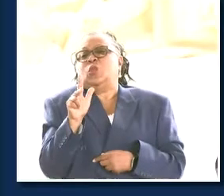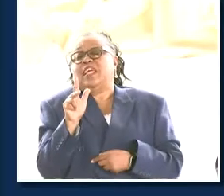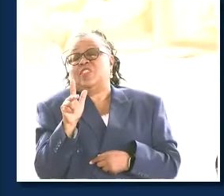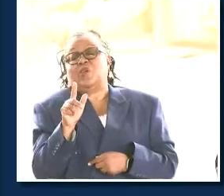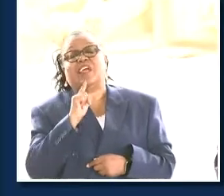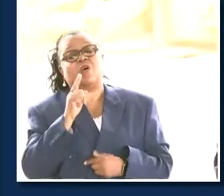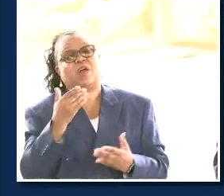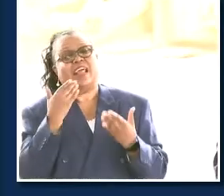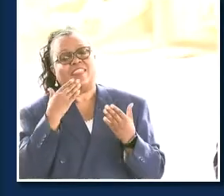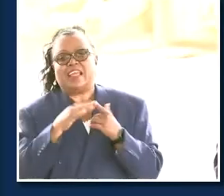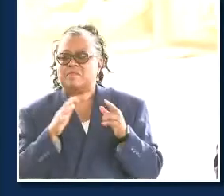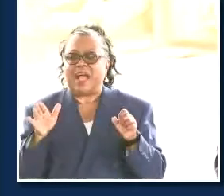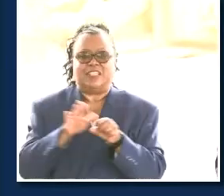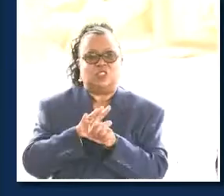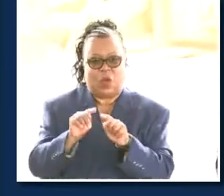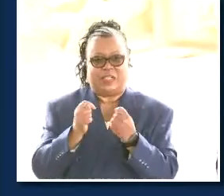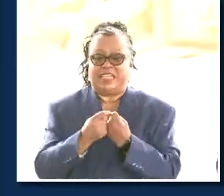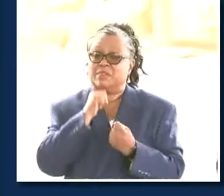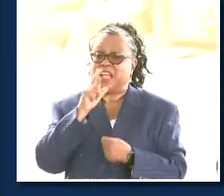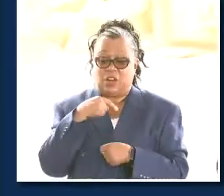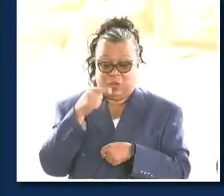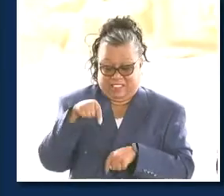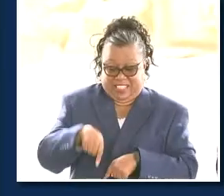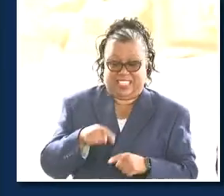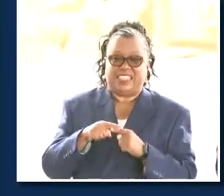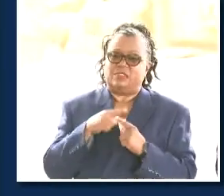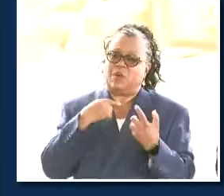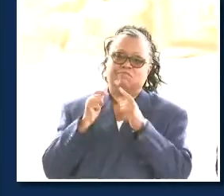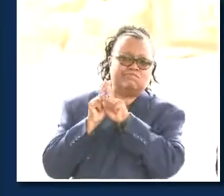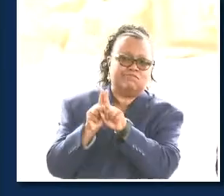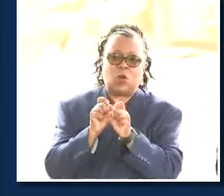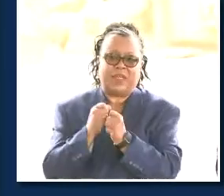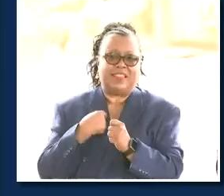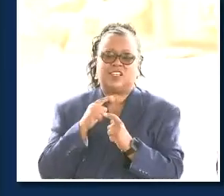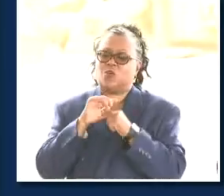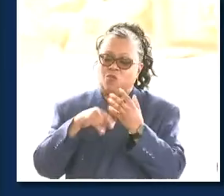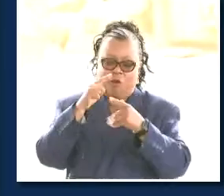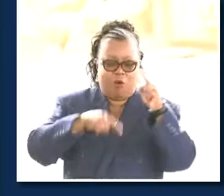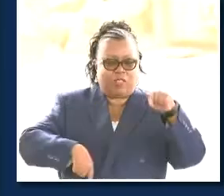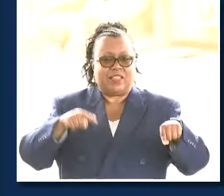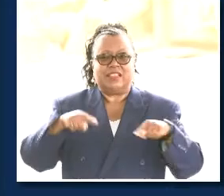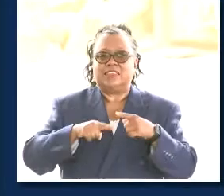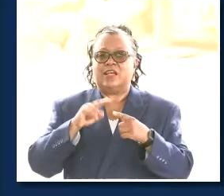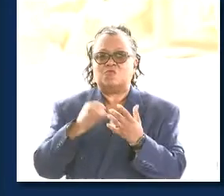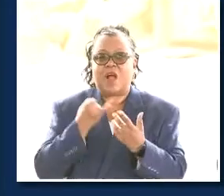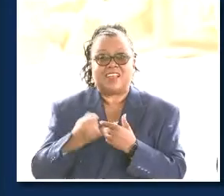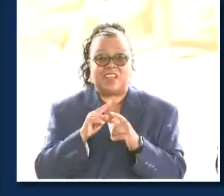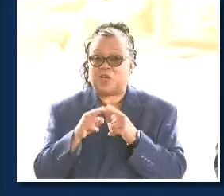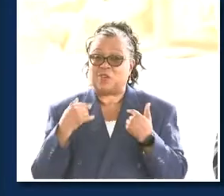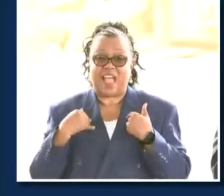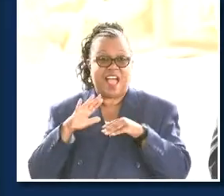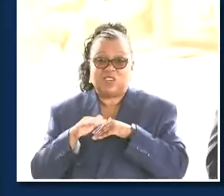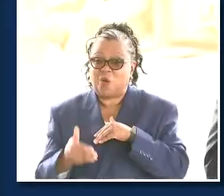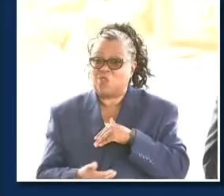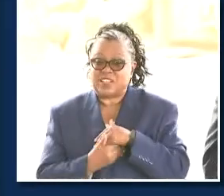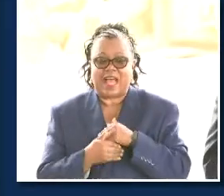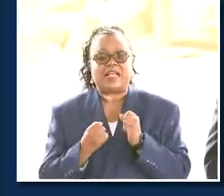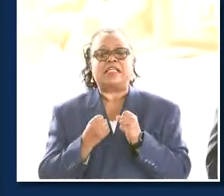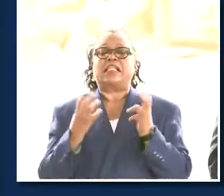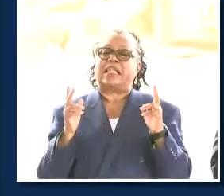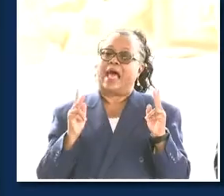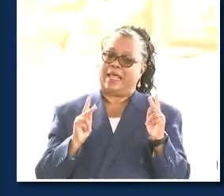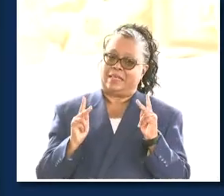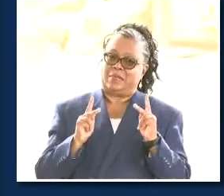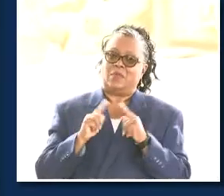I do want to thank my entire team, not only for this, but sticking with us on all these projects, because they don't happen overnight. A lot of